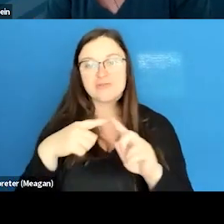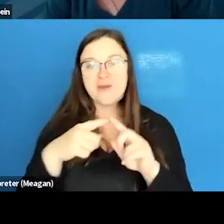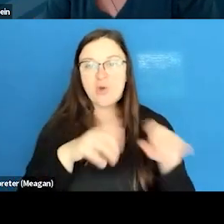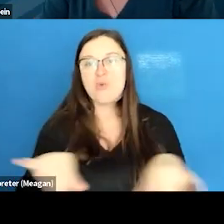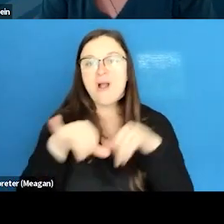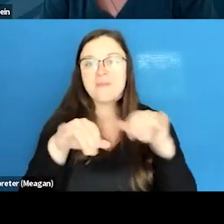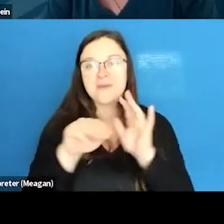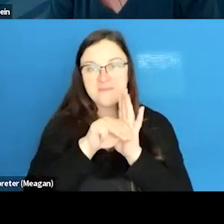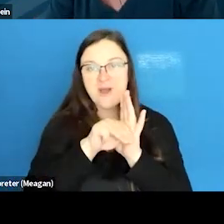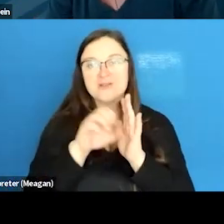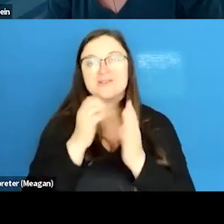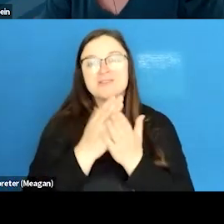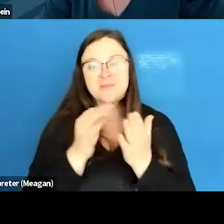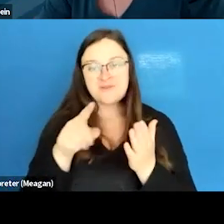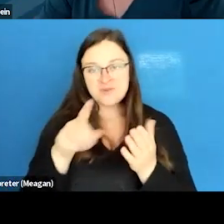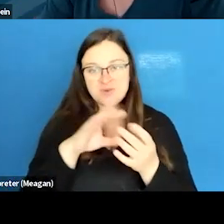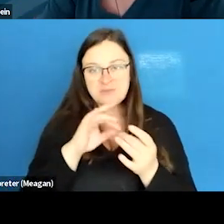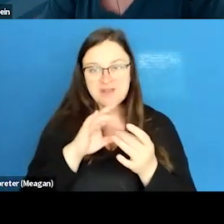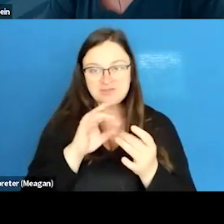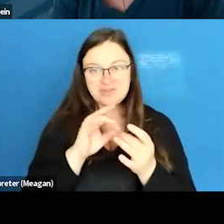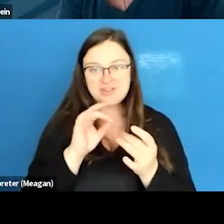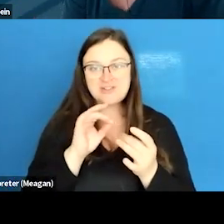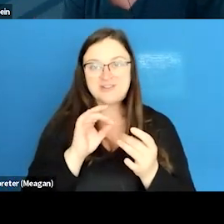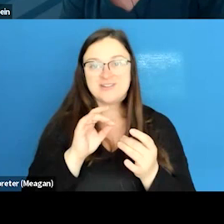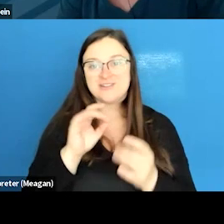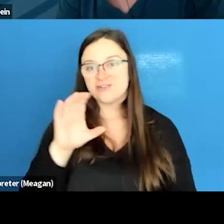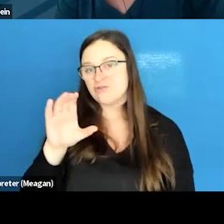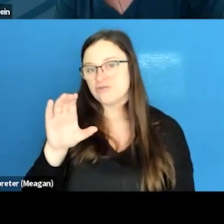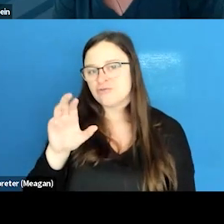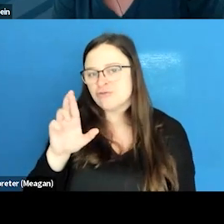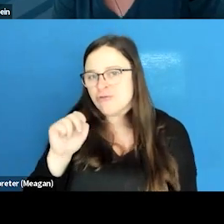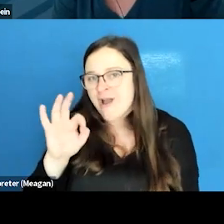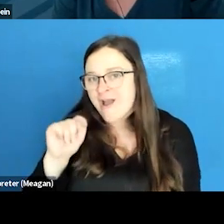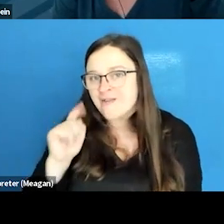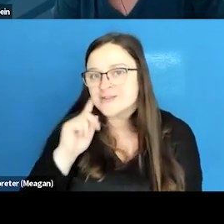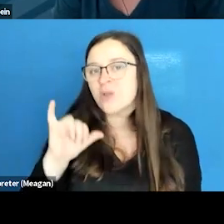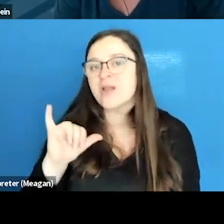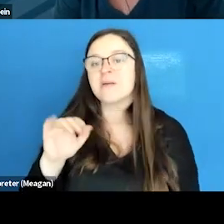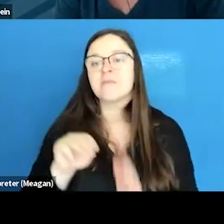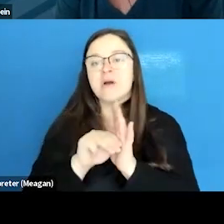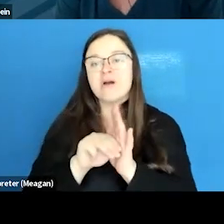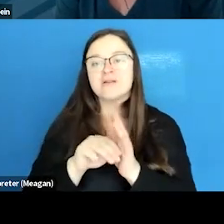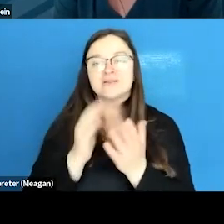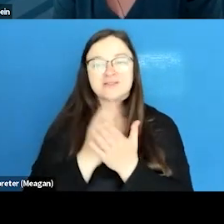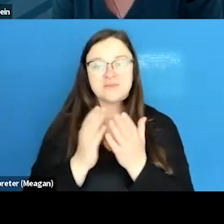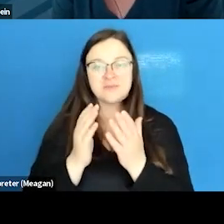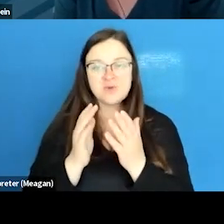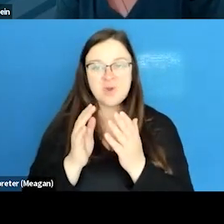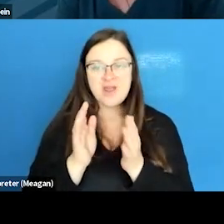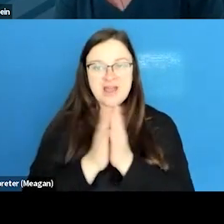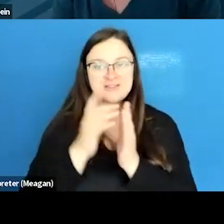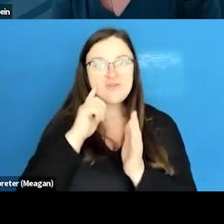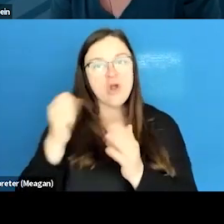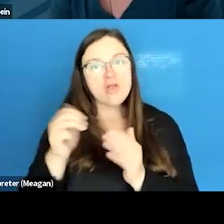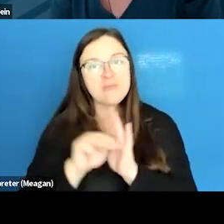So some of you mentioned the craft model. Some of you were asking about curricula that are used for